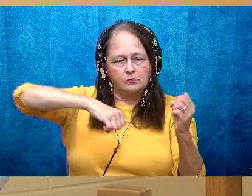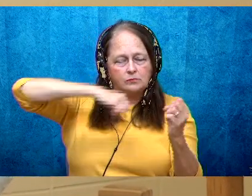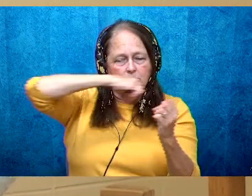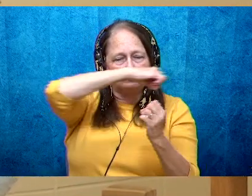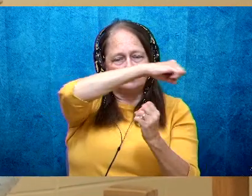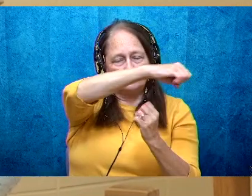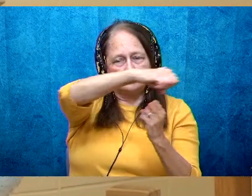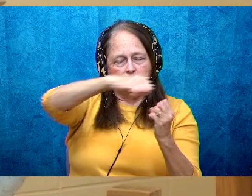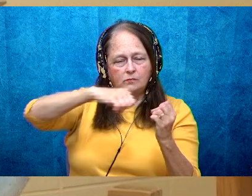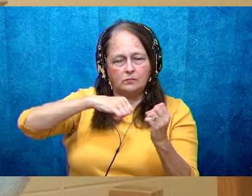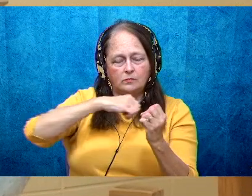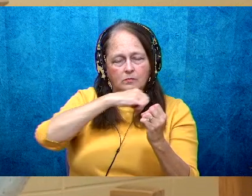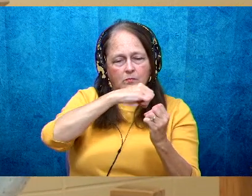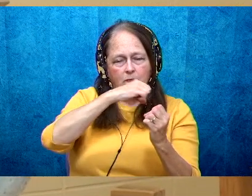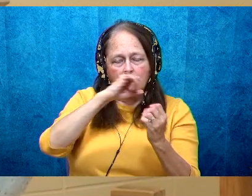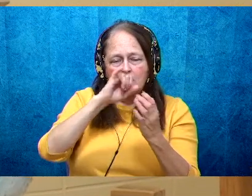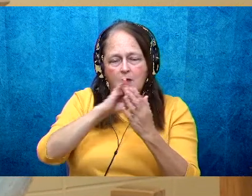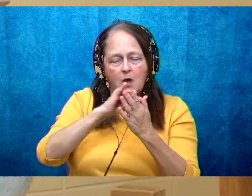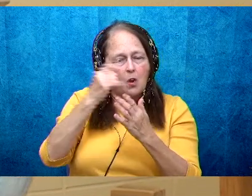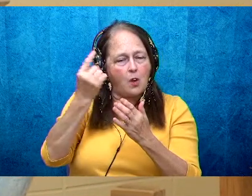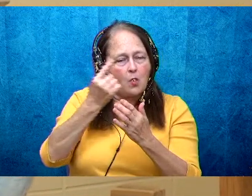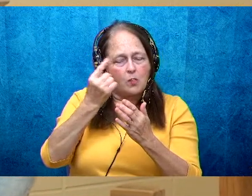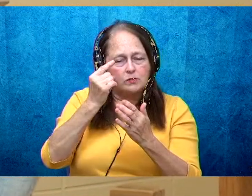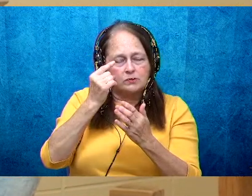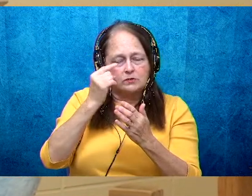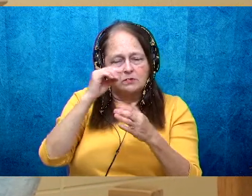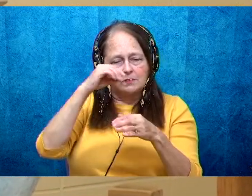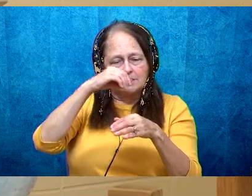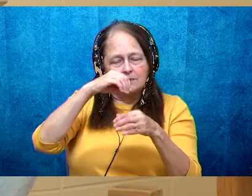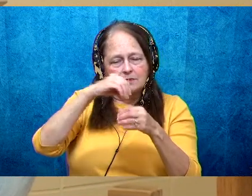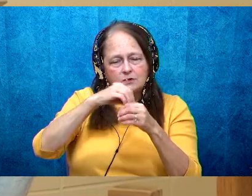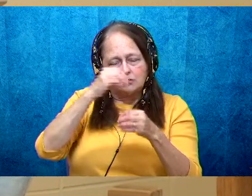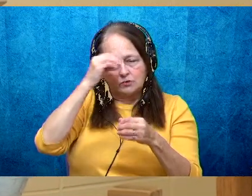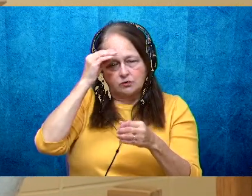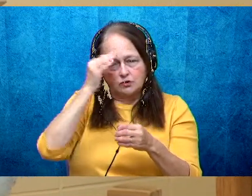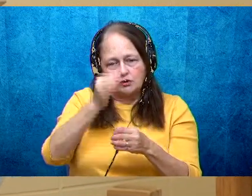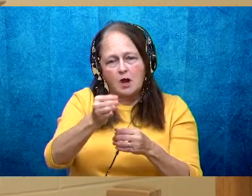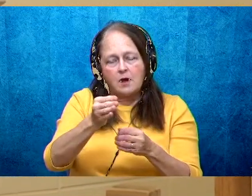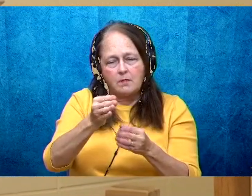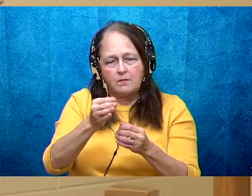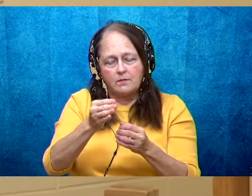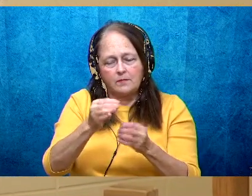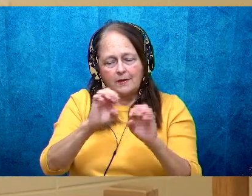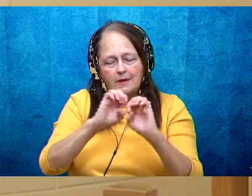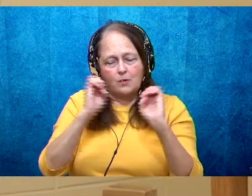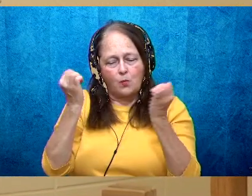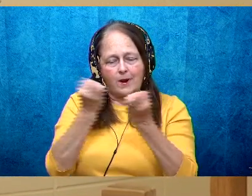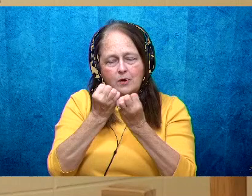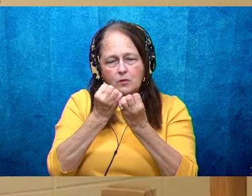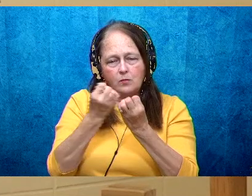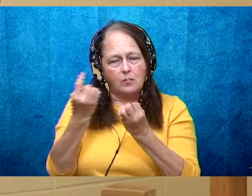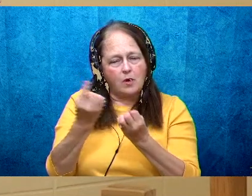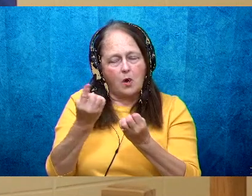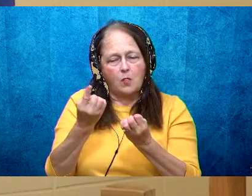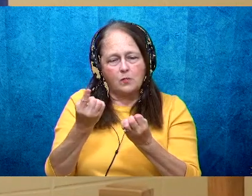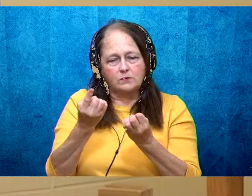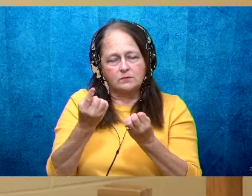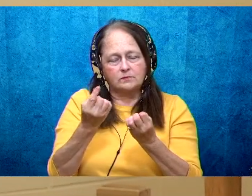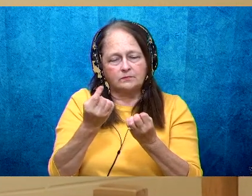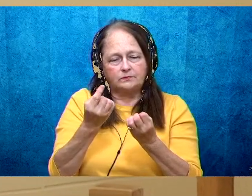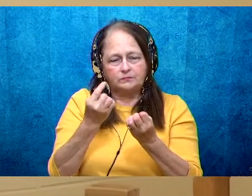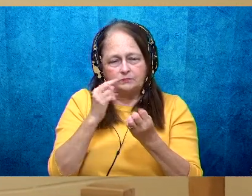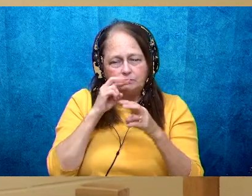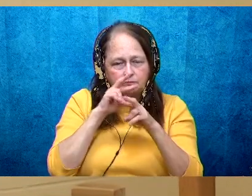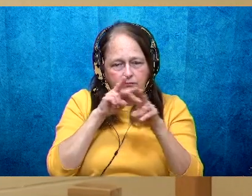is always kind of pointing at the sun, getting the most direct sunlight. So look